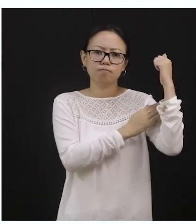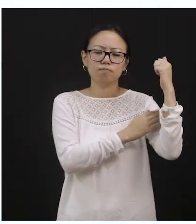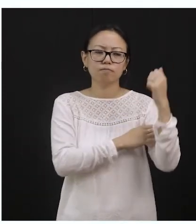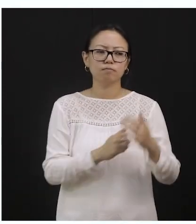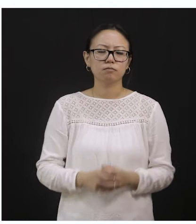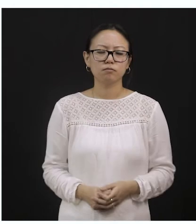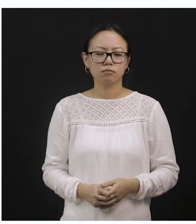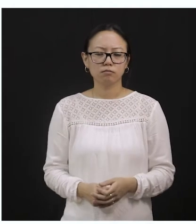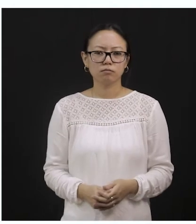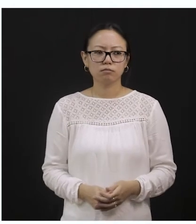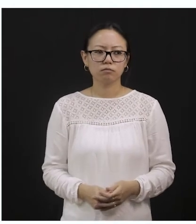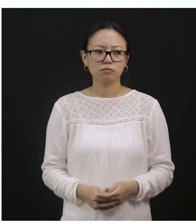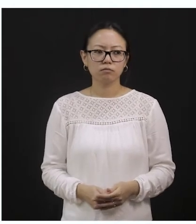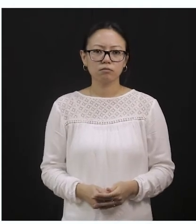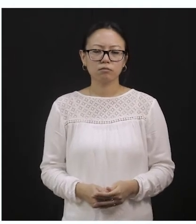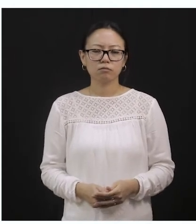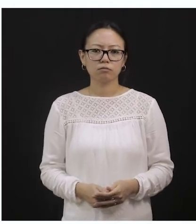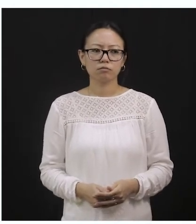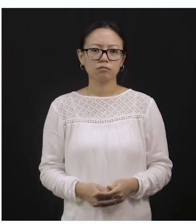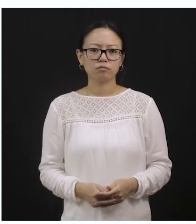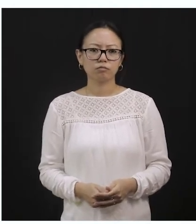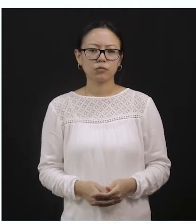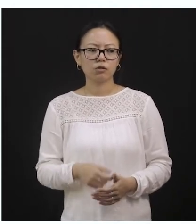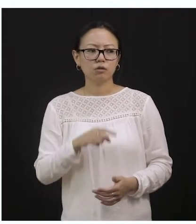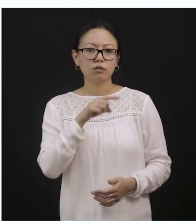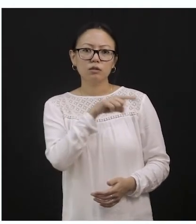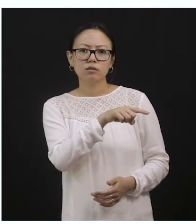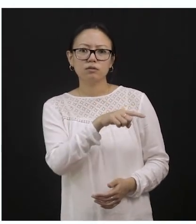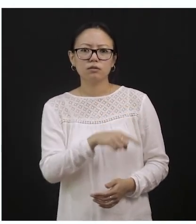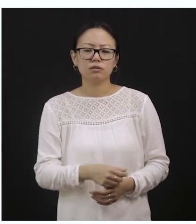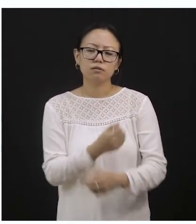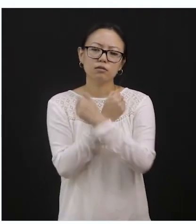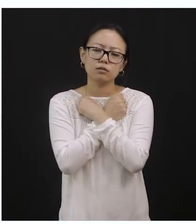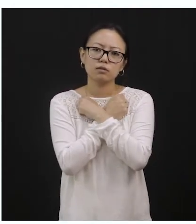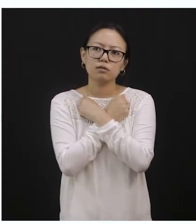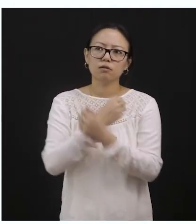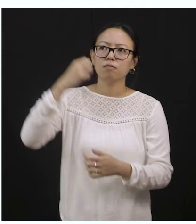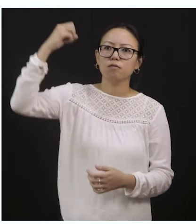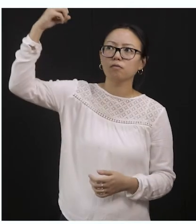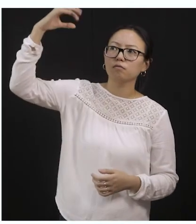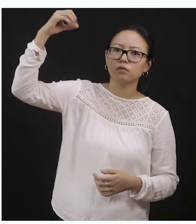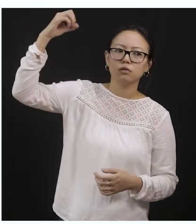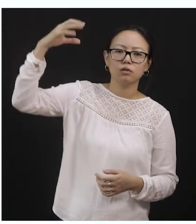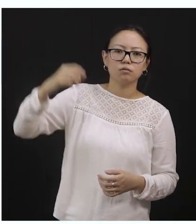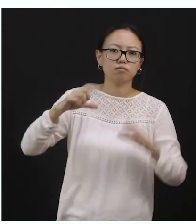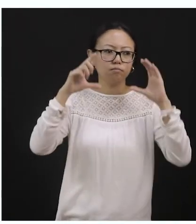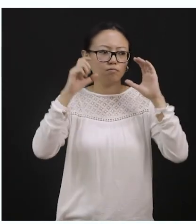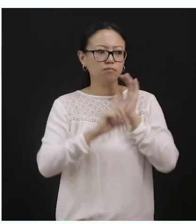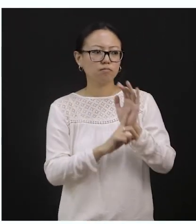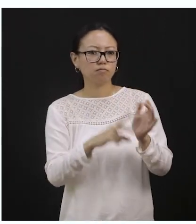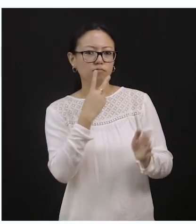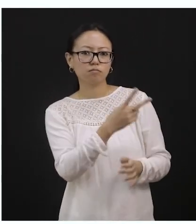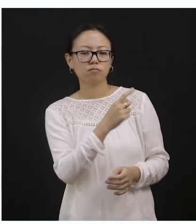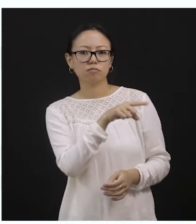another interesting fact about moth is they are very much attracted to light. You can see this. They are the moth